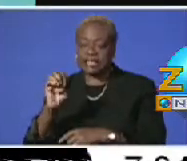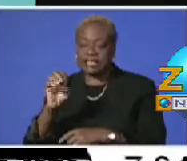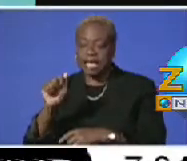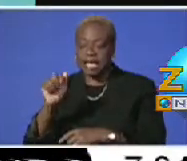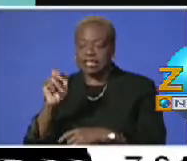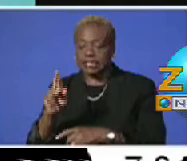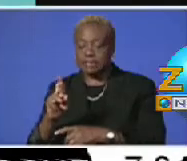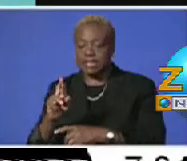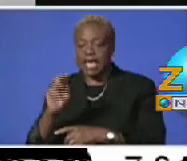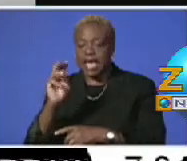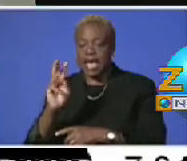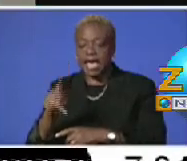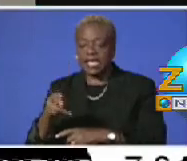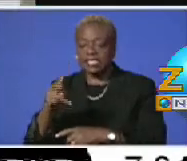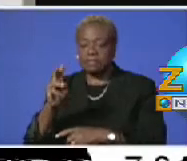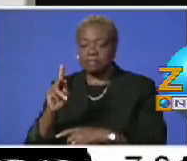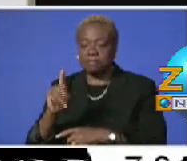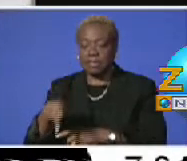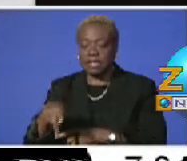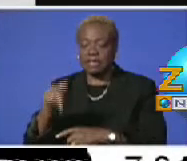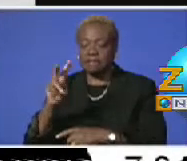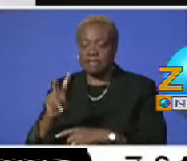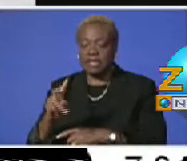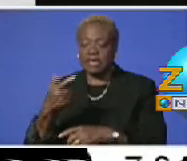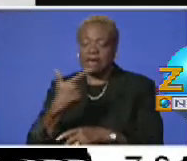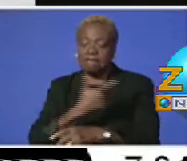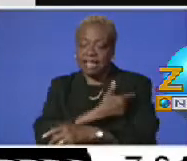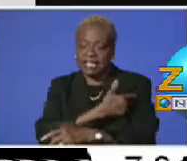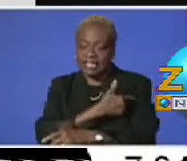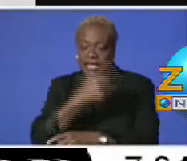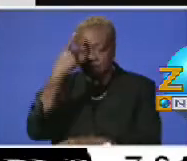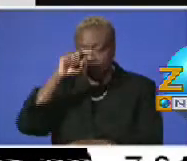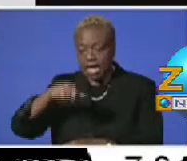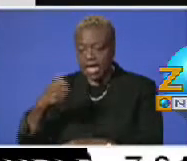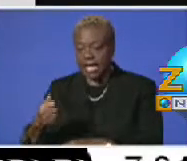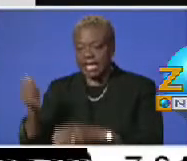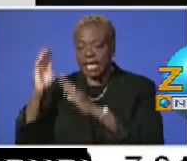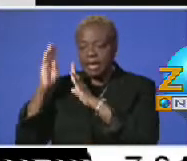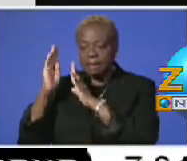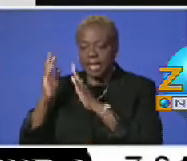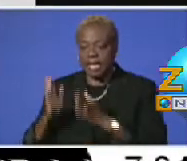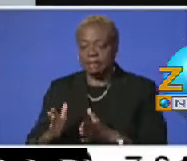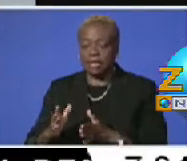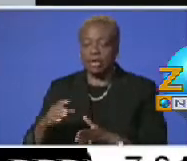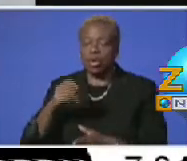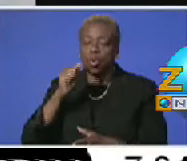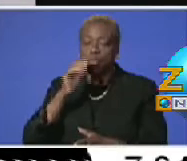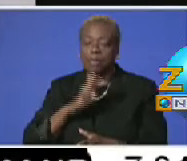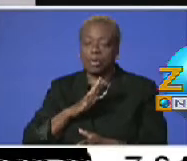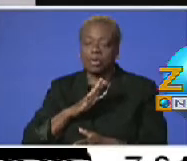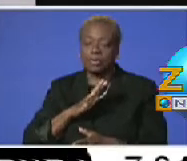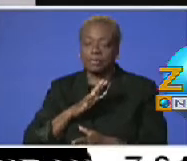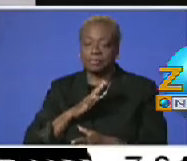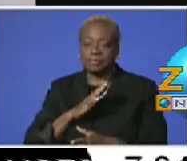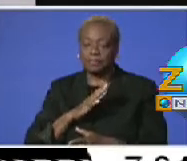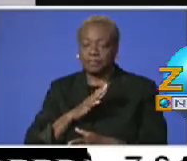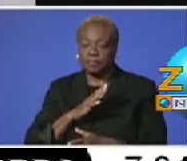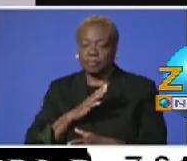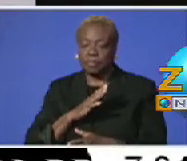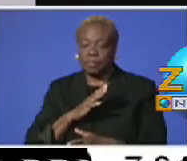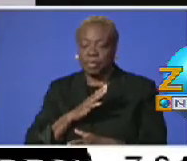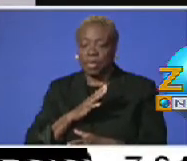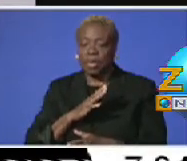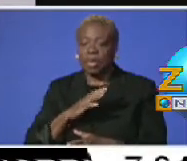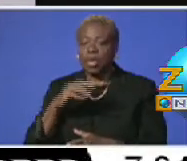government has available, and it's available for any Bahamian woman who'd like to get it, who's over the age of 90. Usually we recommend from the